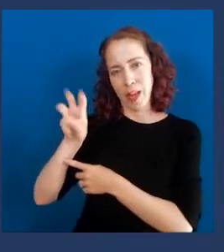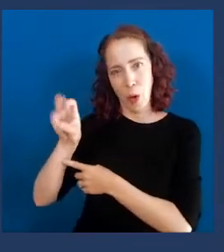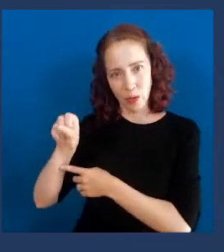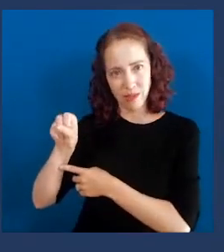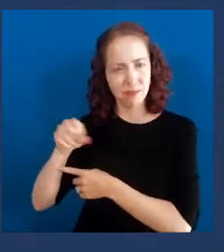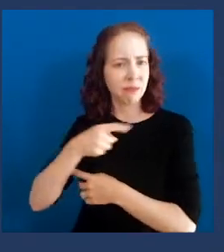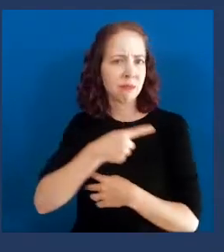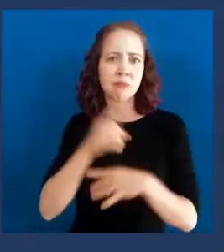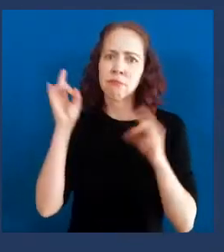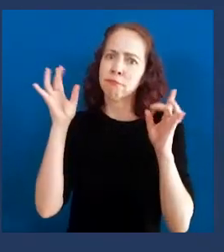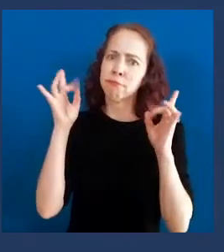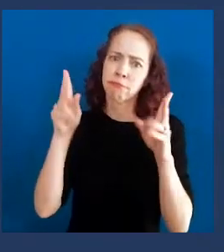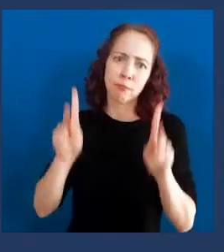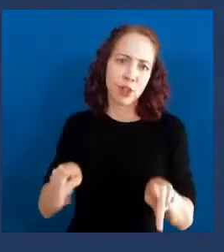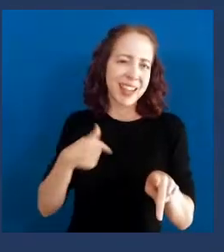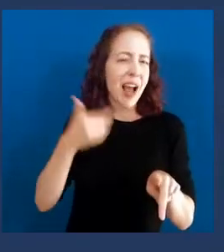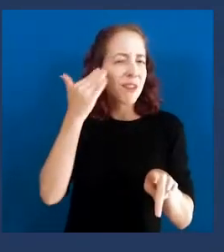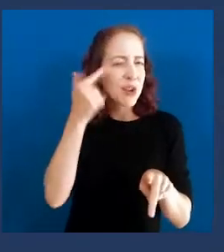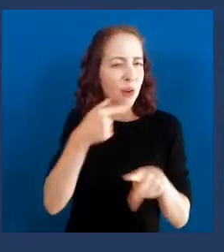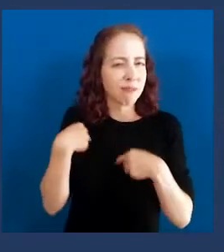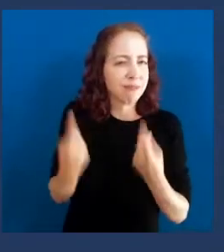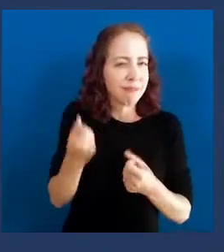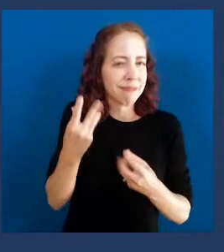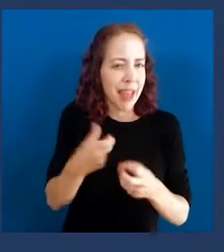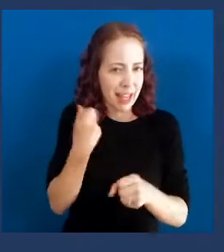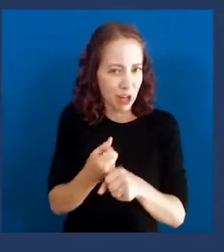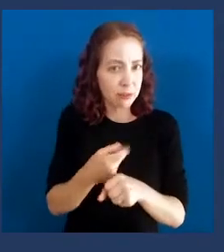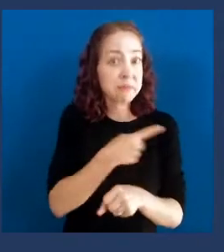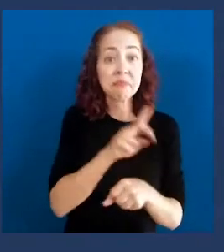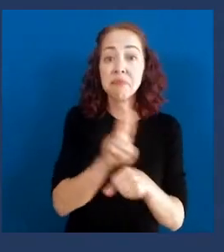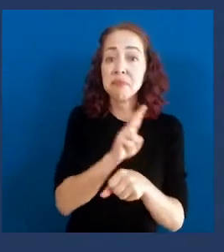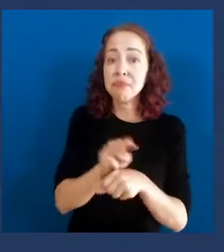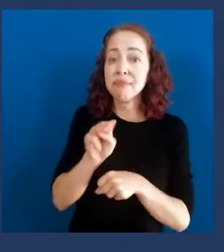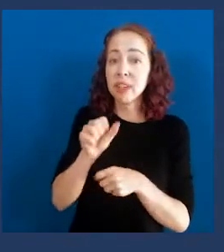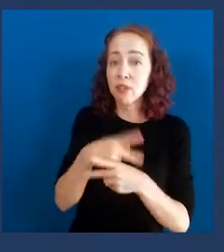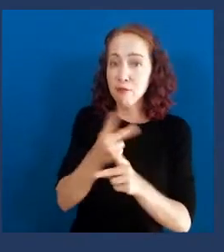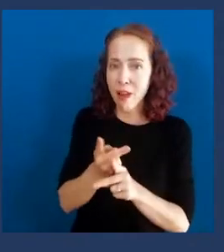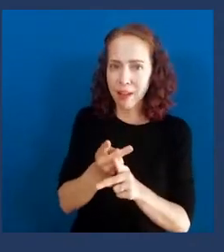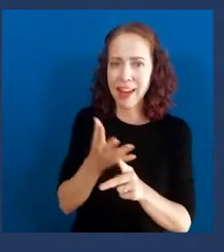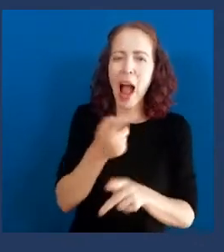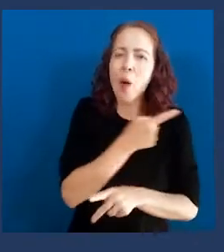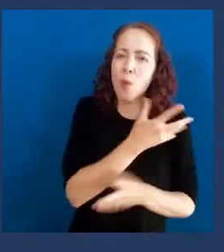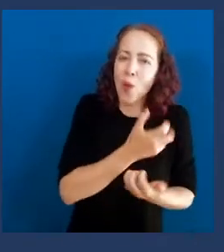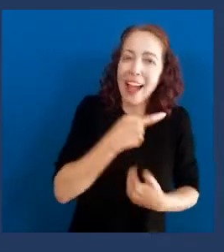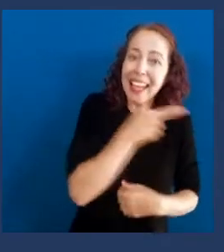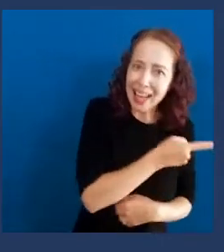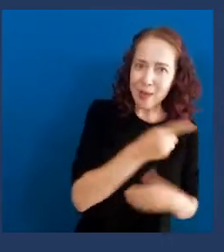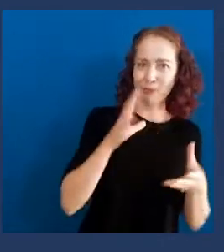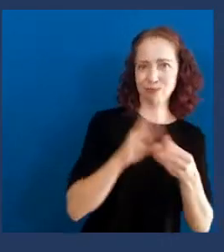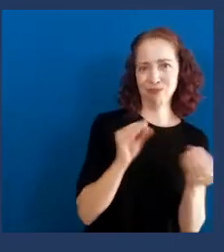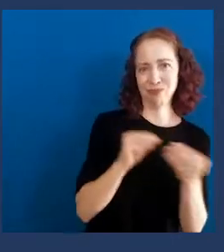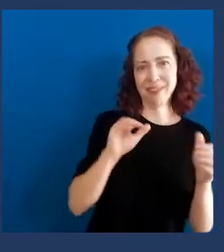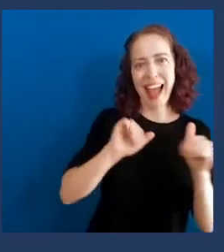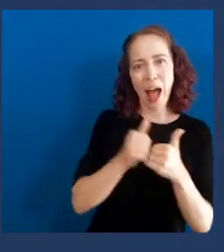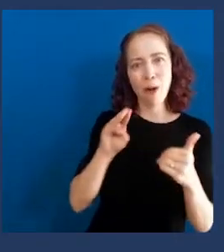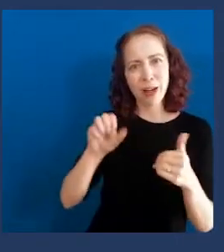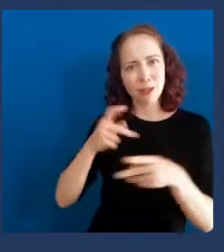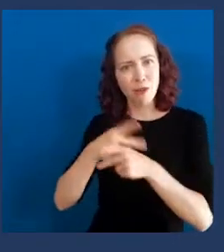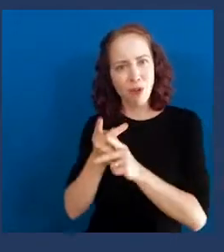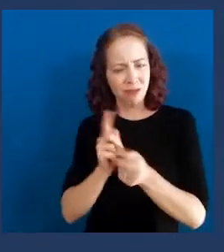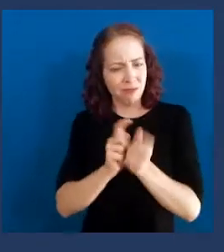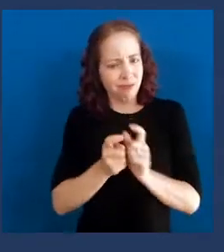been inspiring me. He's been using Microsoft products. And I want you to hear from him directly on how Microsoft products have changed the way he's